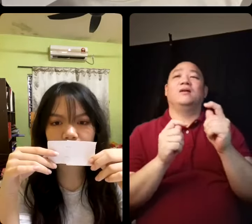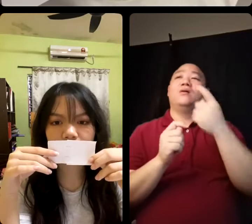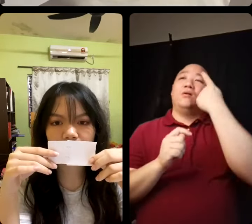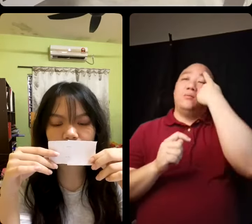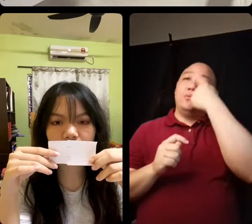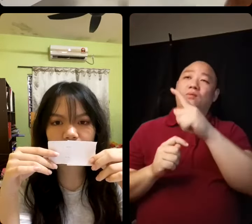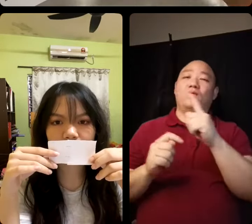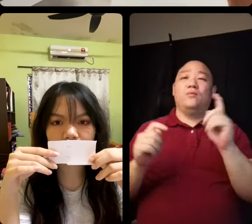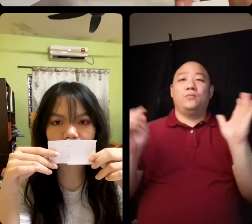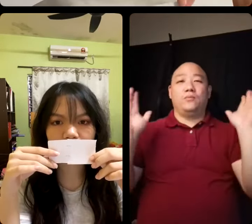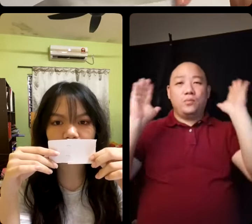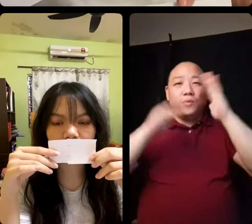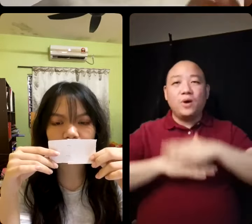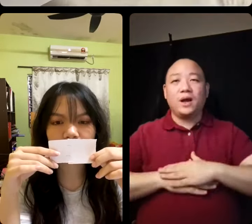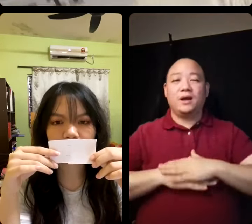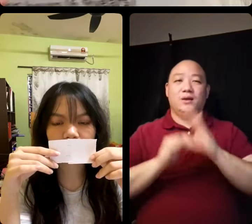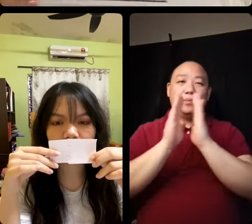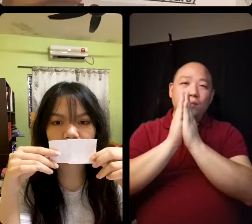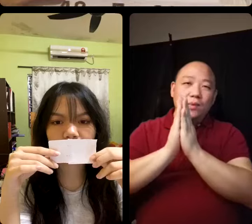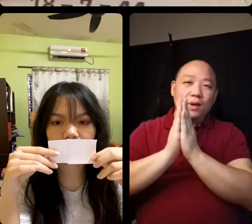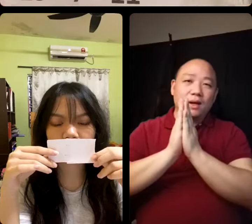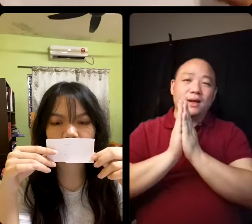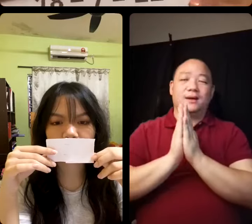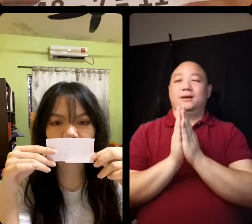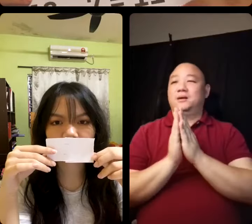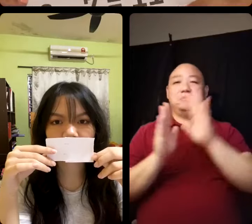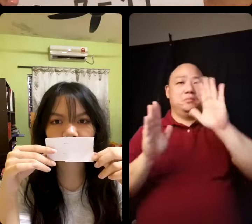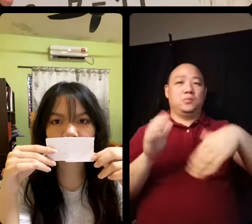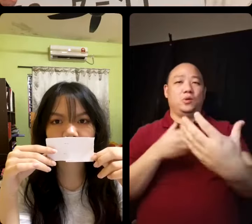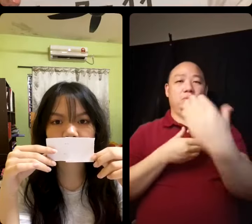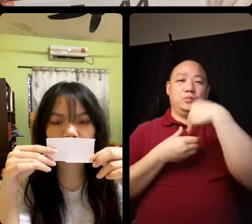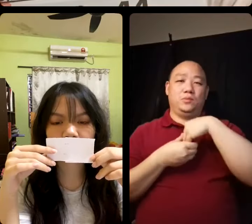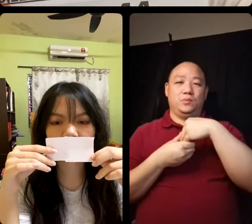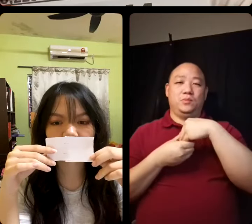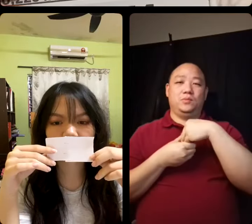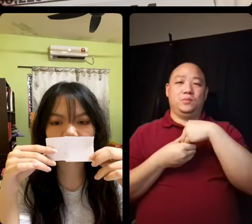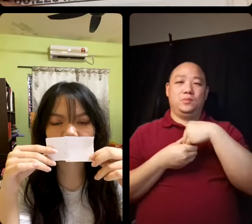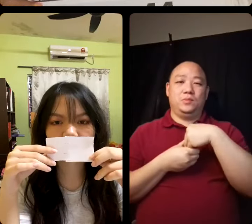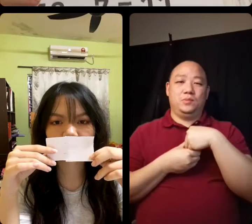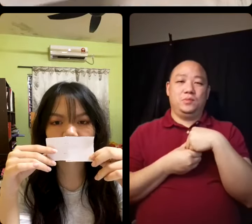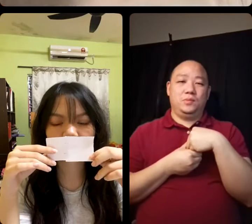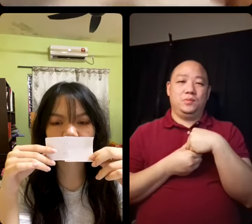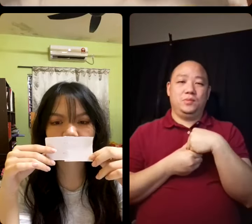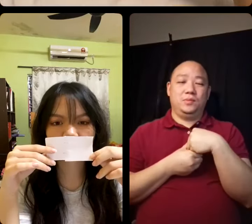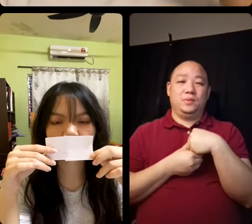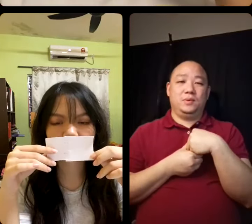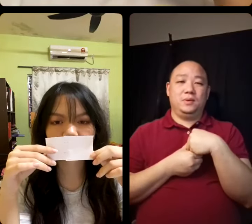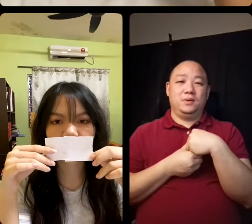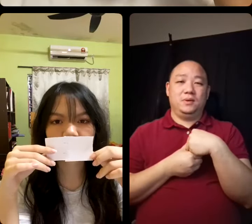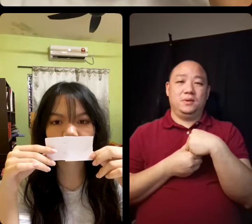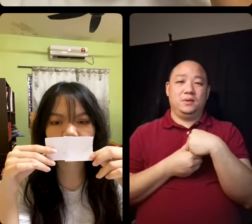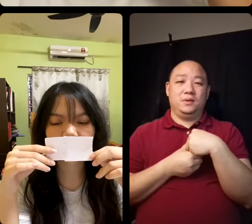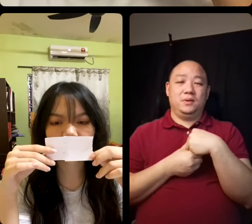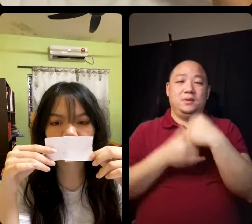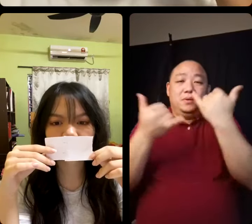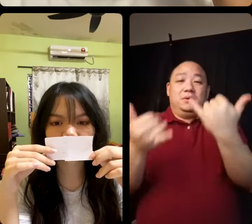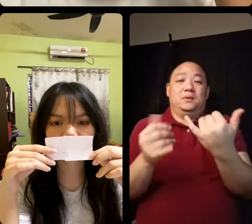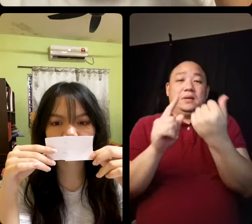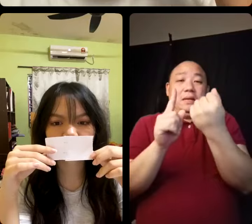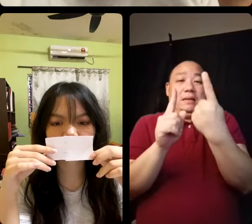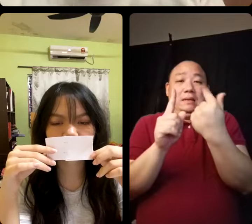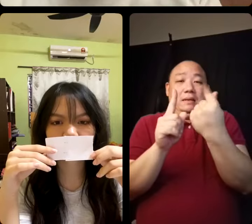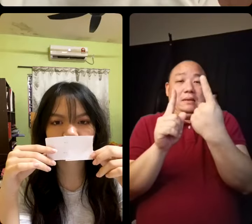prayers masa semua tu tak kira lagi. So we already spent, we only left 11 years right now. Okay, so which is daripada